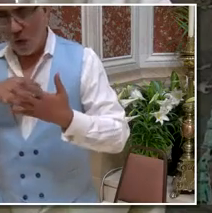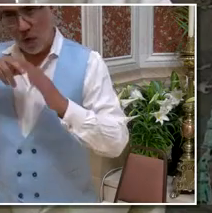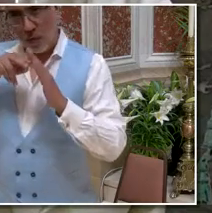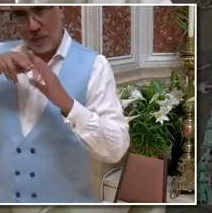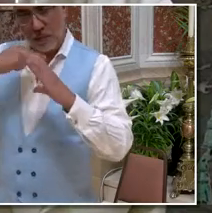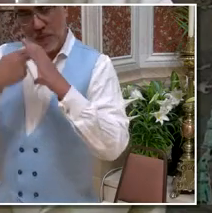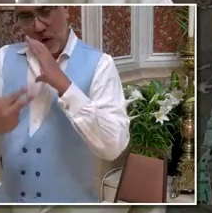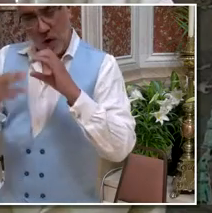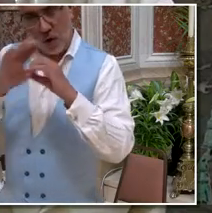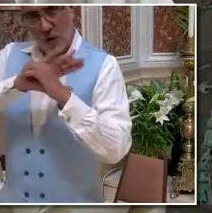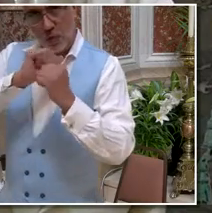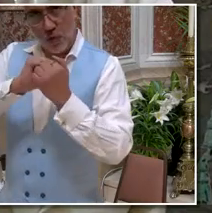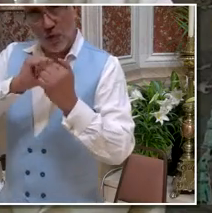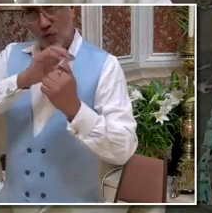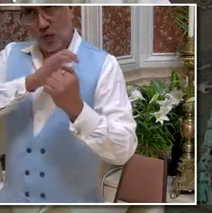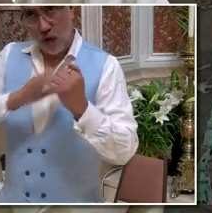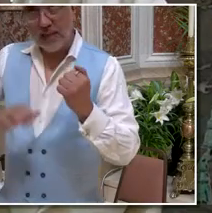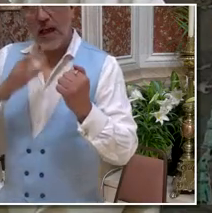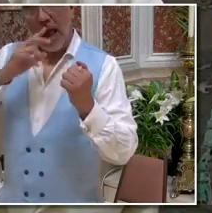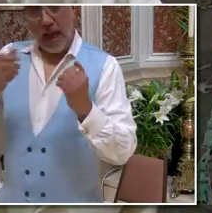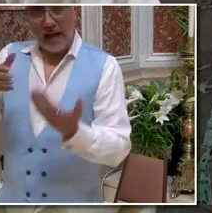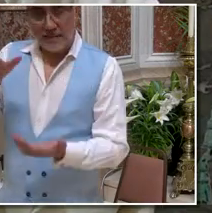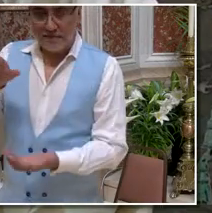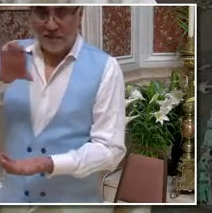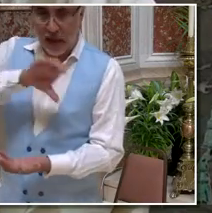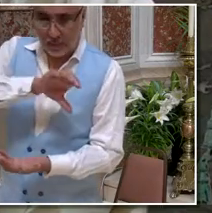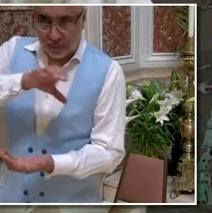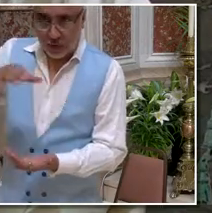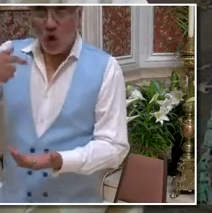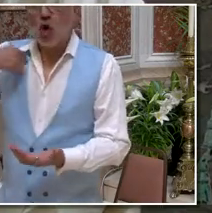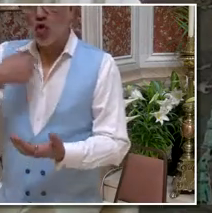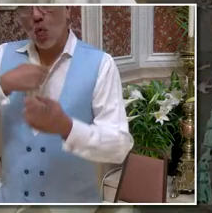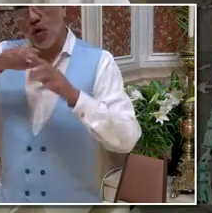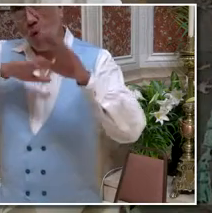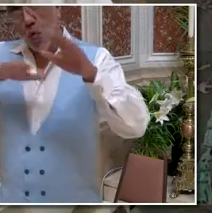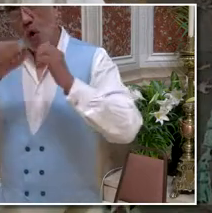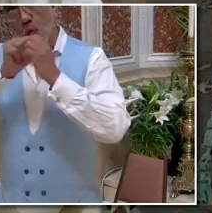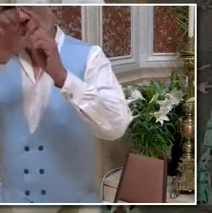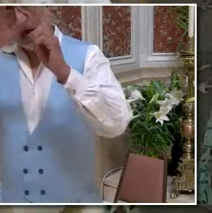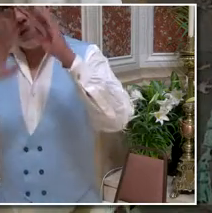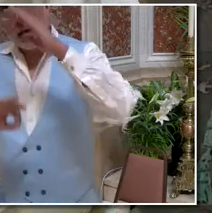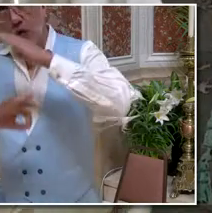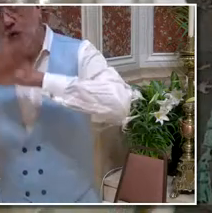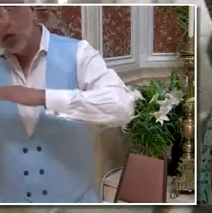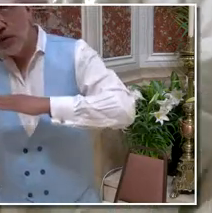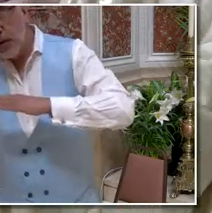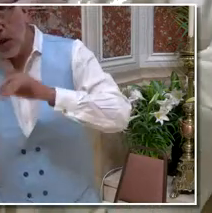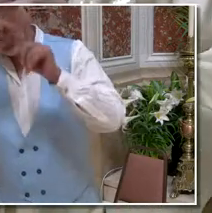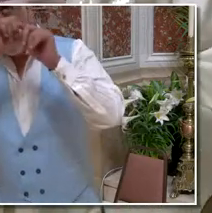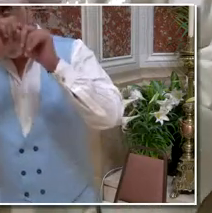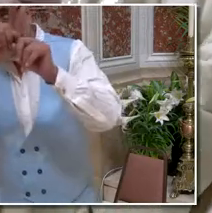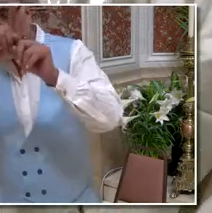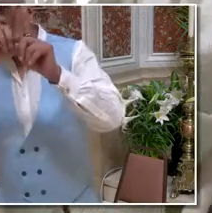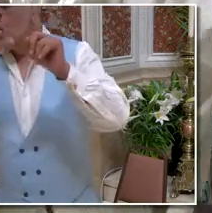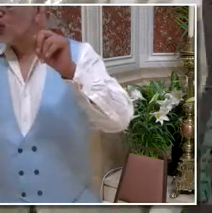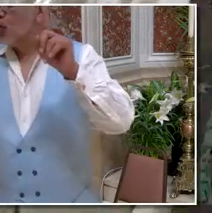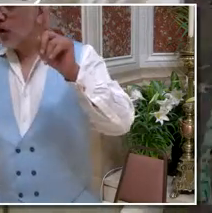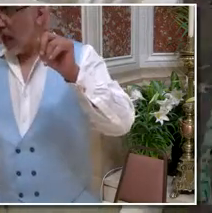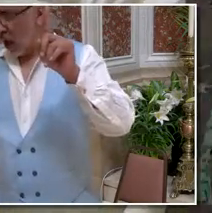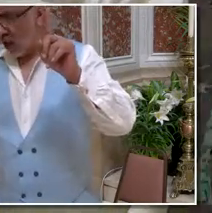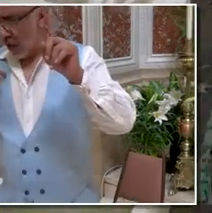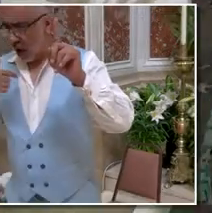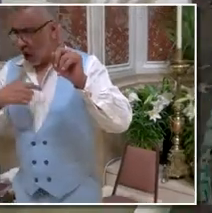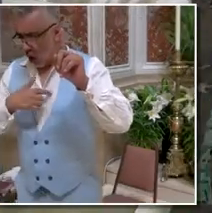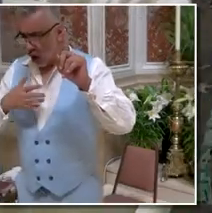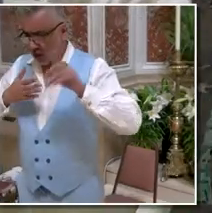in baptism so that we may walk with him in newness of life. And so now that our Lenten observance